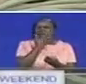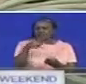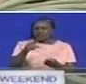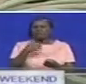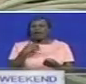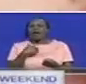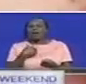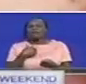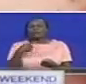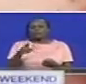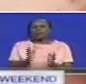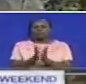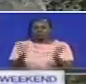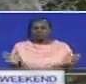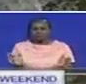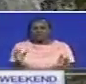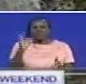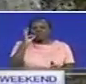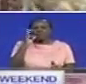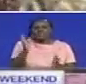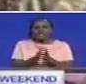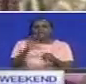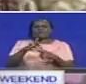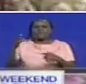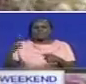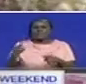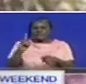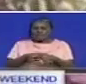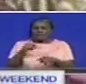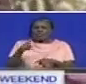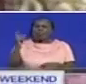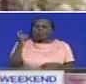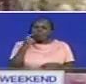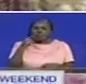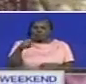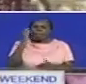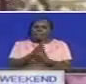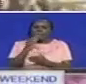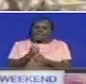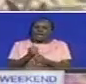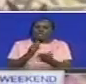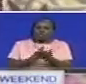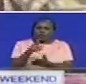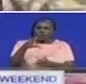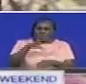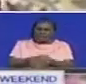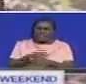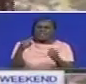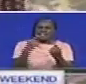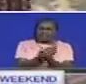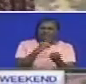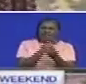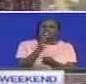to eat with a wide assortment of the fruits and vegetables. When you go to shop, make sure you're buying all different colors of fruits and